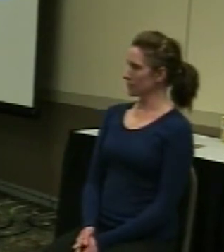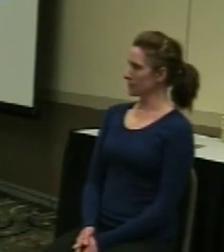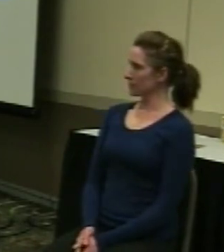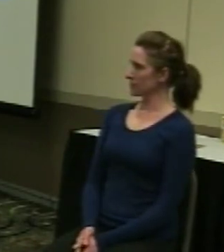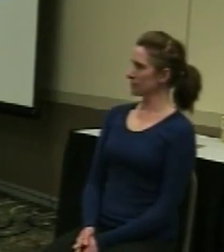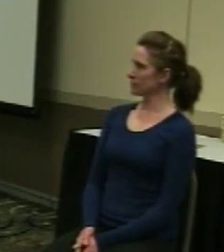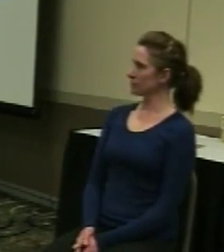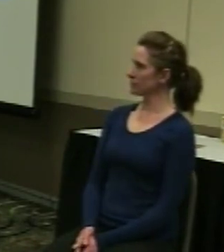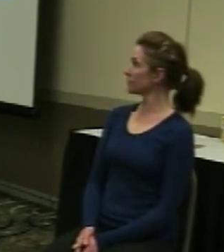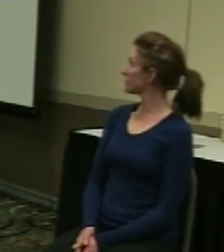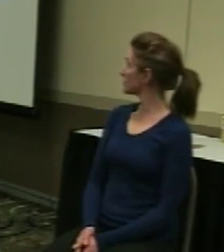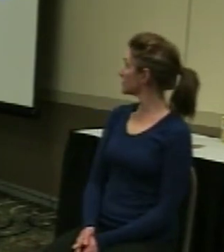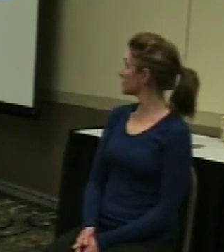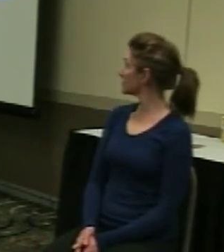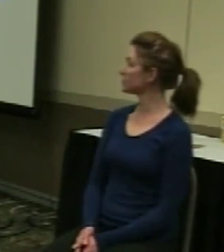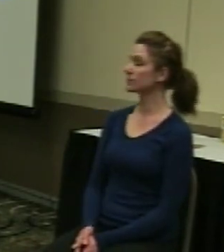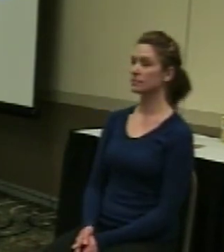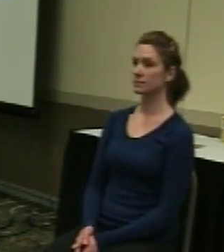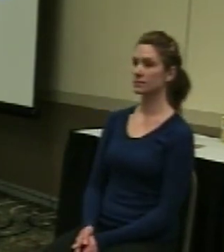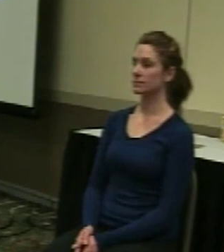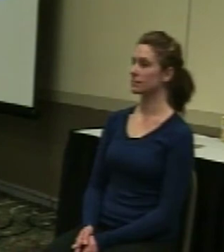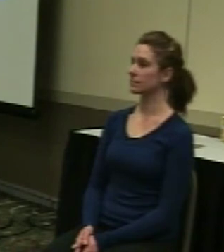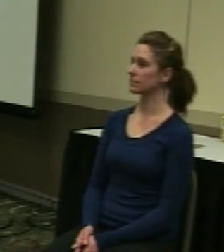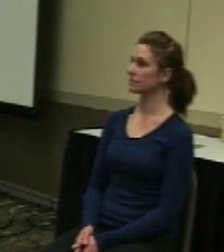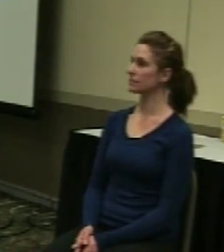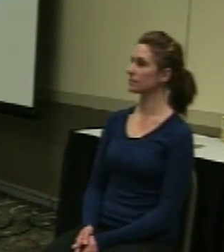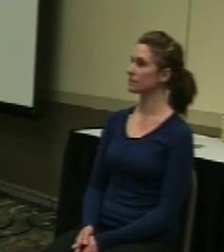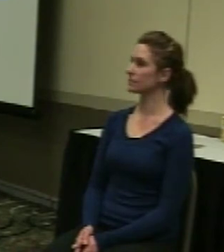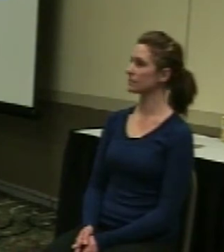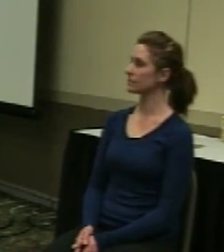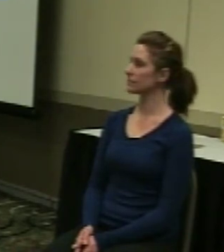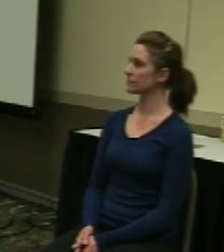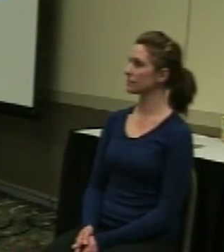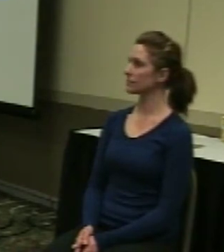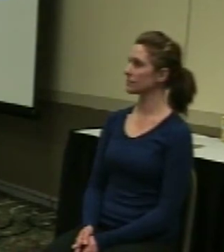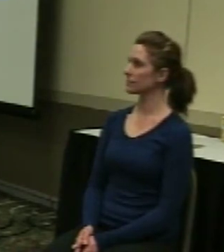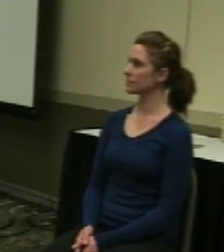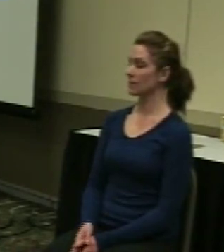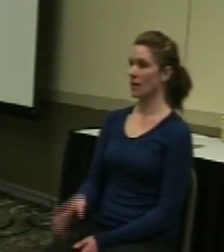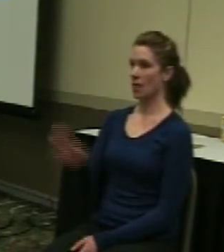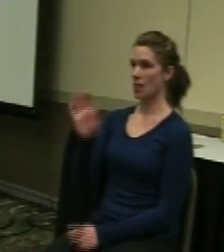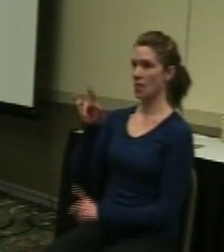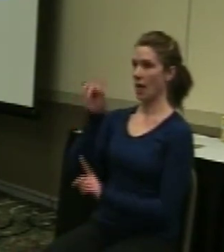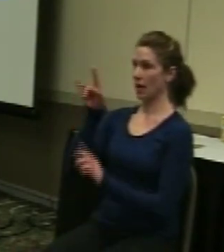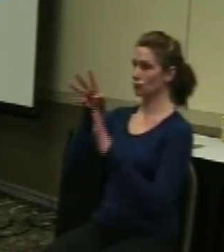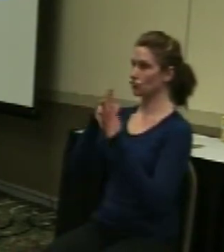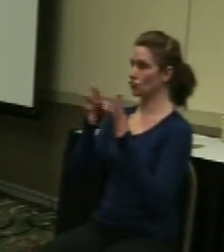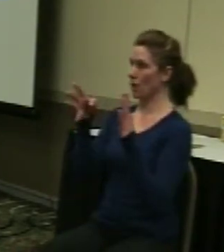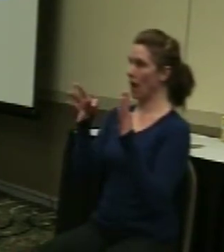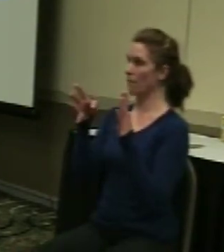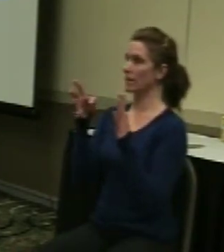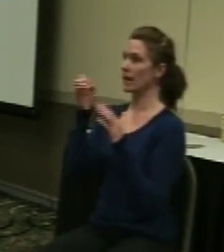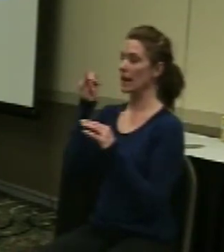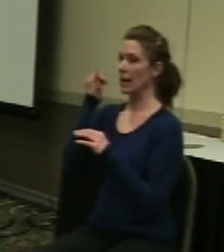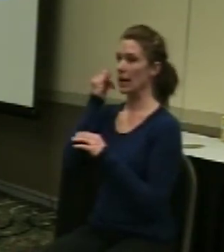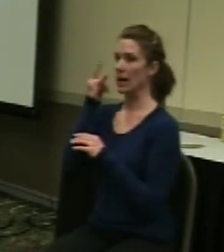Can you see that? Yeah. Now, this, by the way, if you